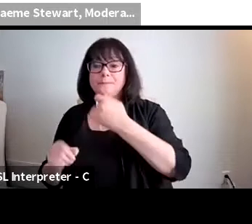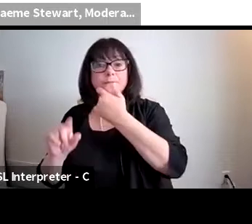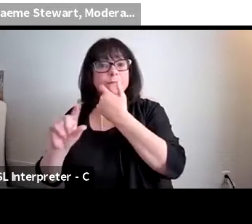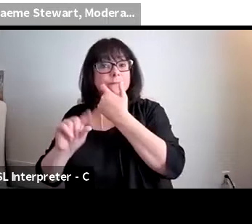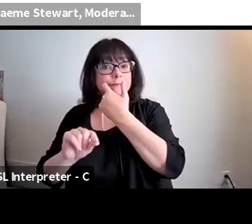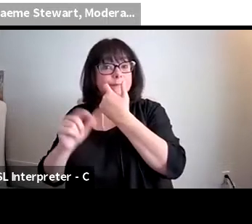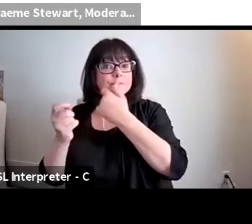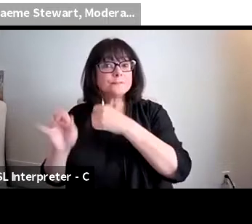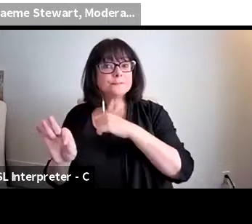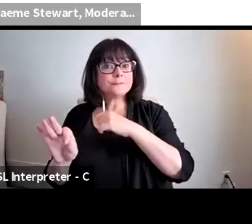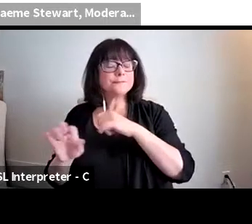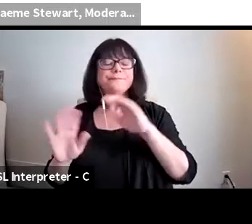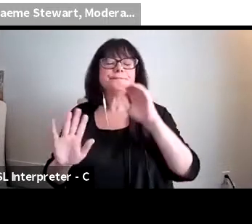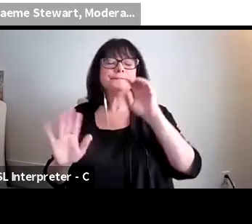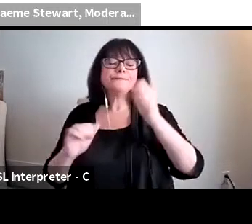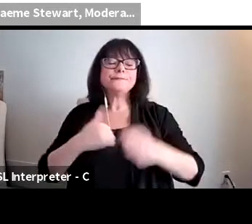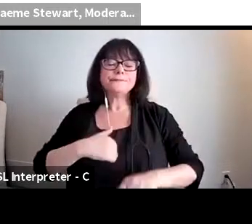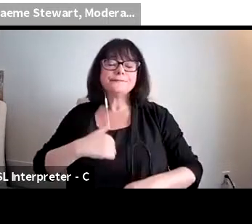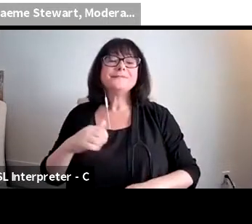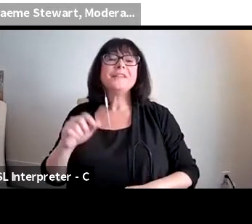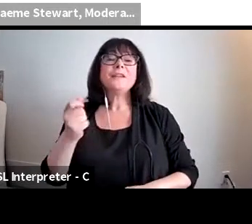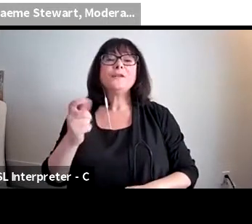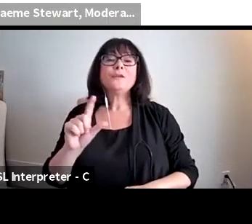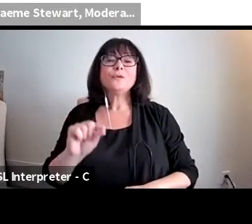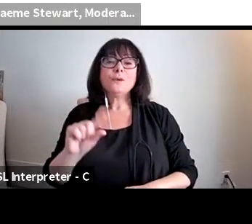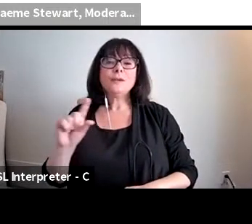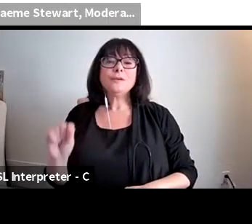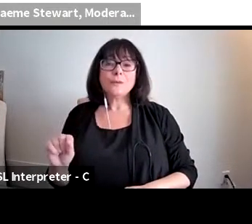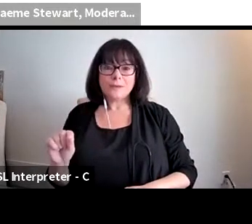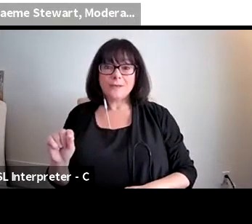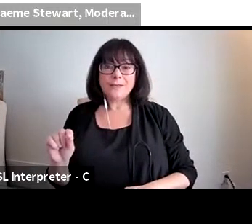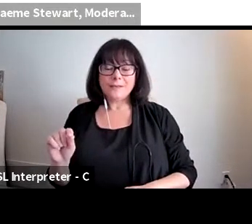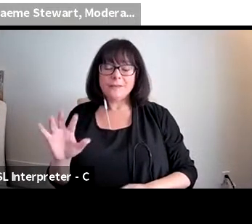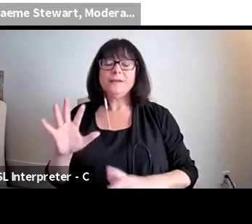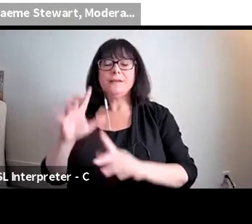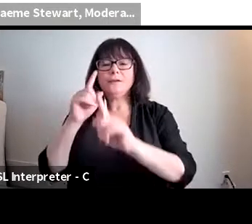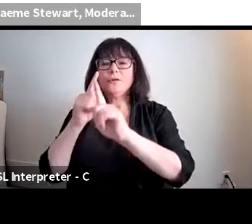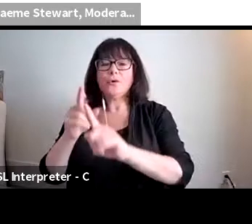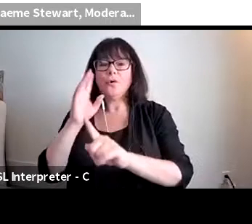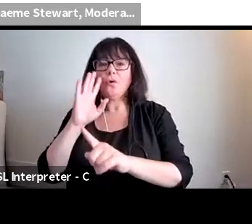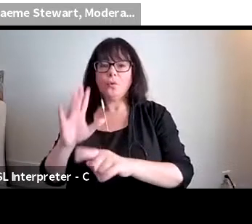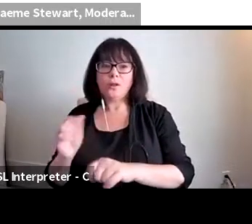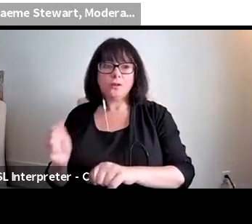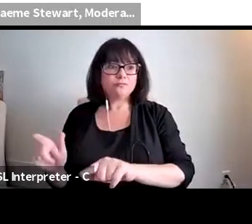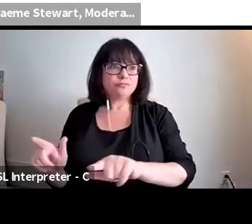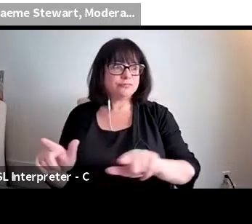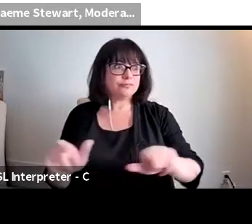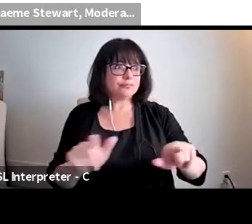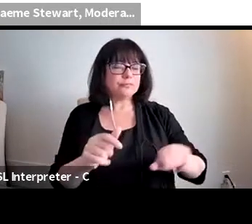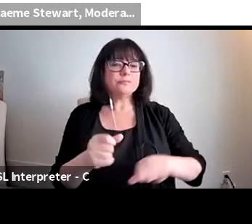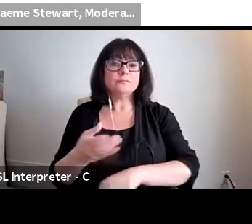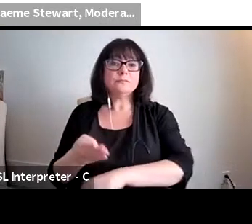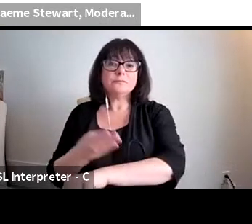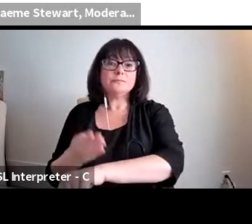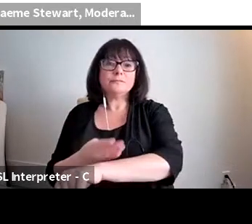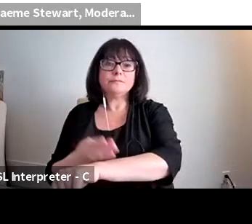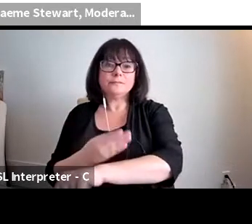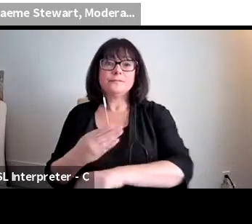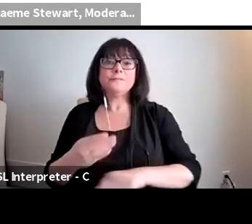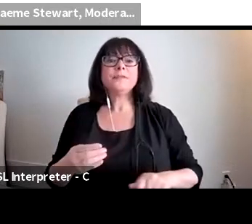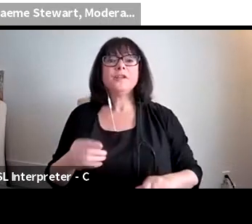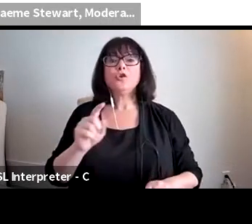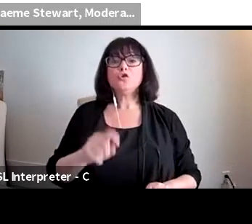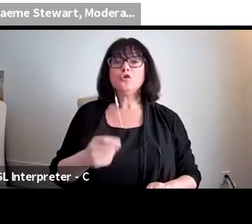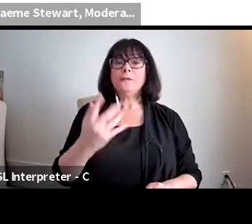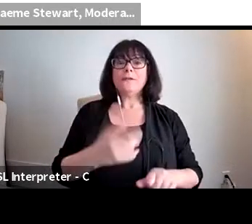that 5-year program to about 2 years. If not faster than that. So it's a terrific news story, and